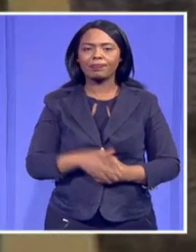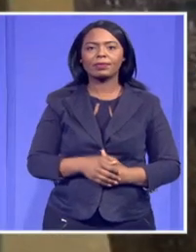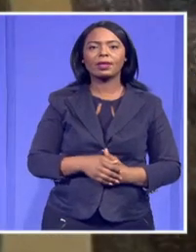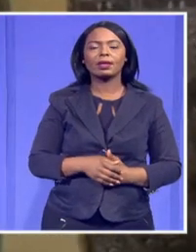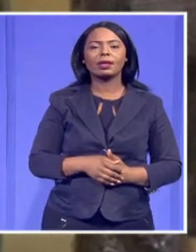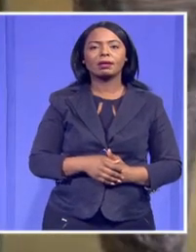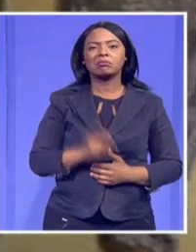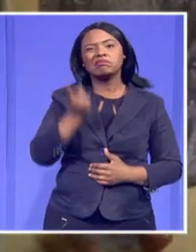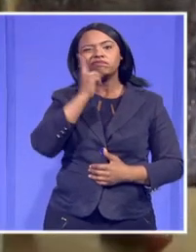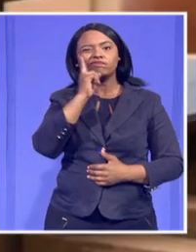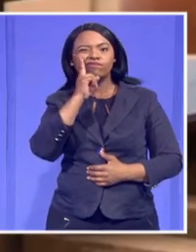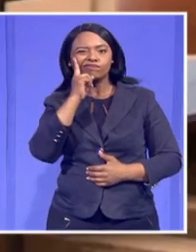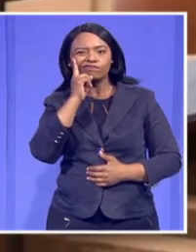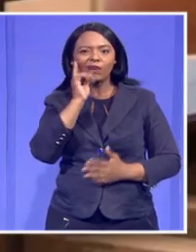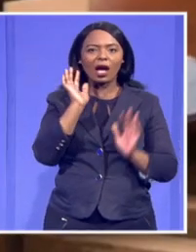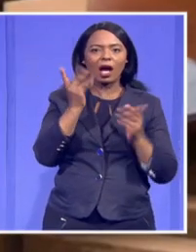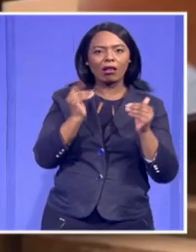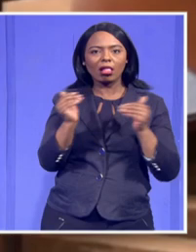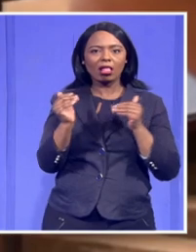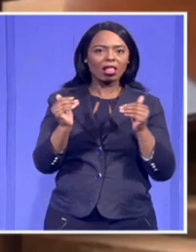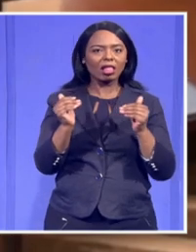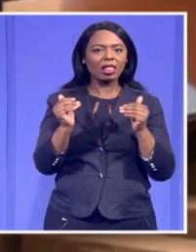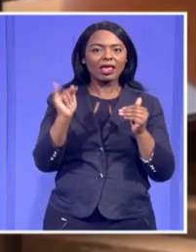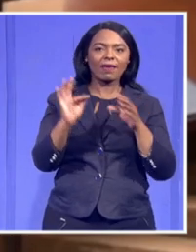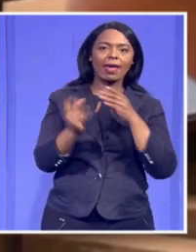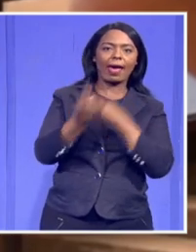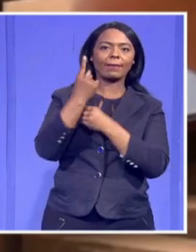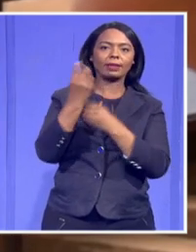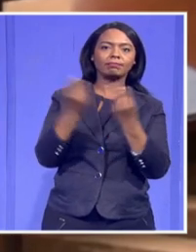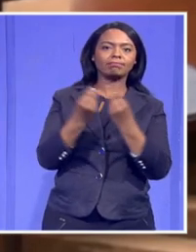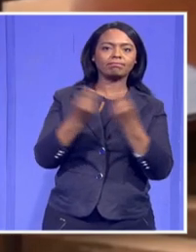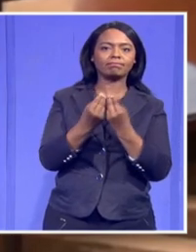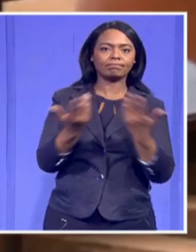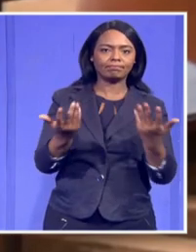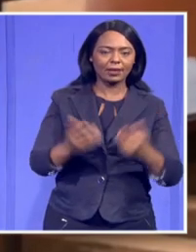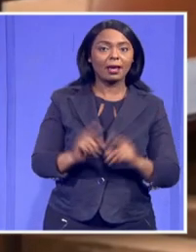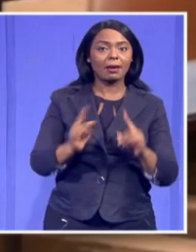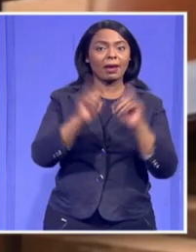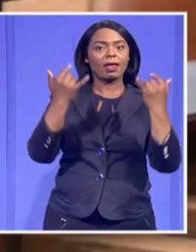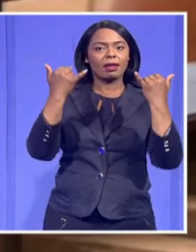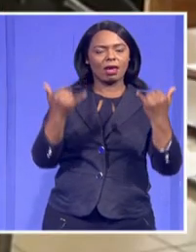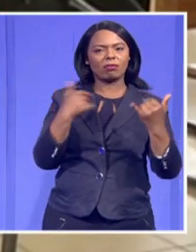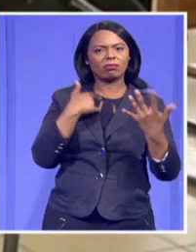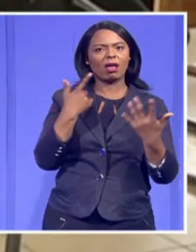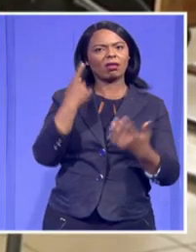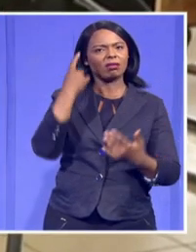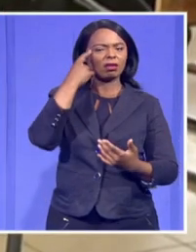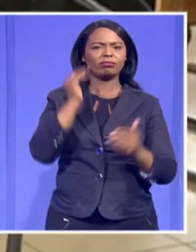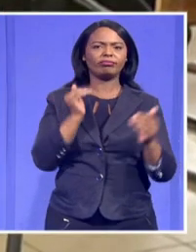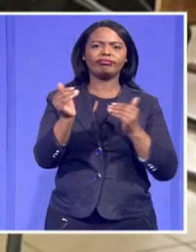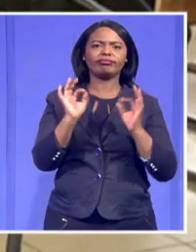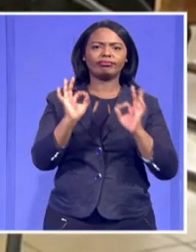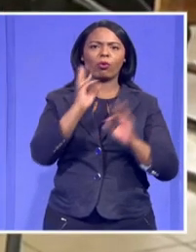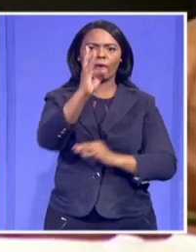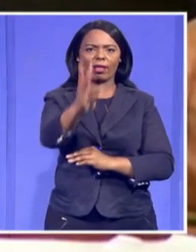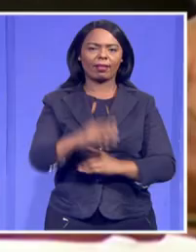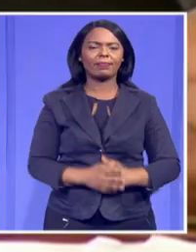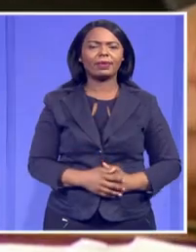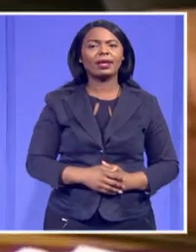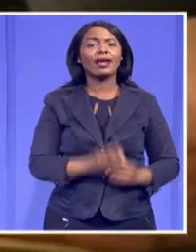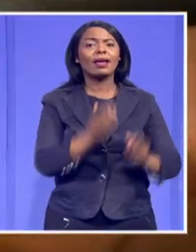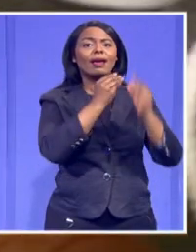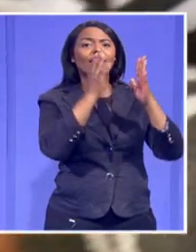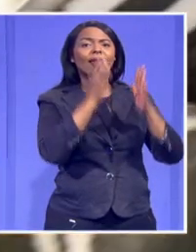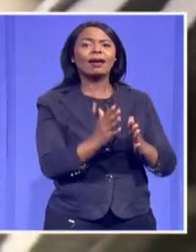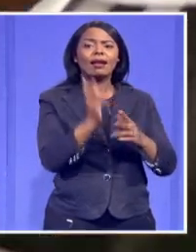if we can mitigate against any adverse conditions. But I'm confident that we'll be able to work around it. But how are the learners going to